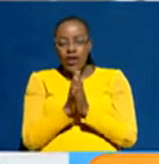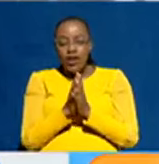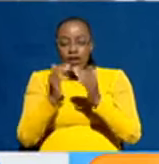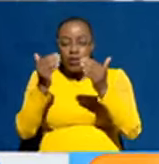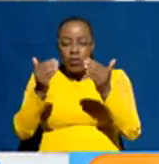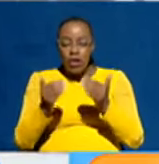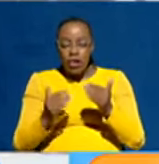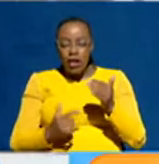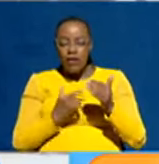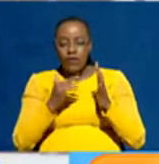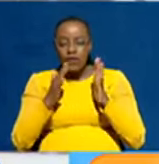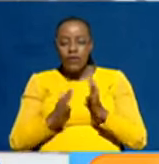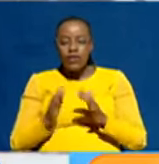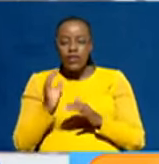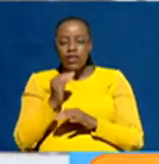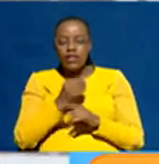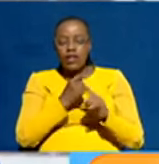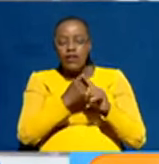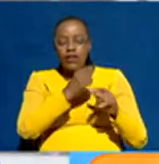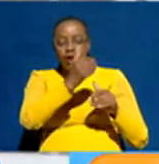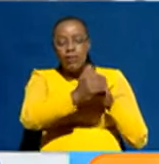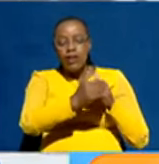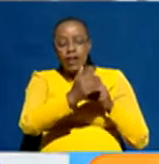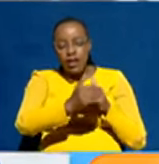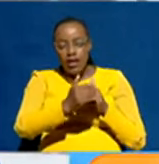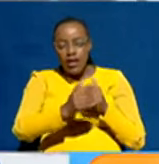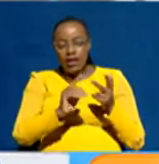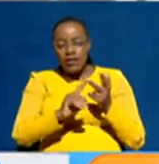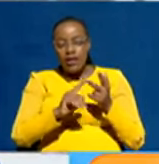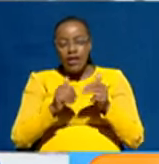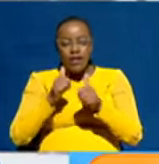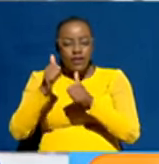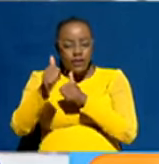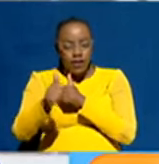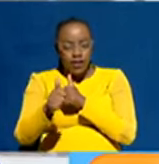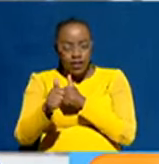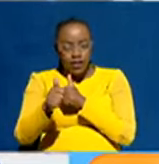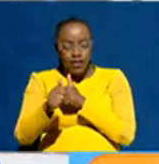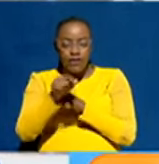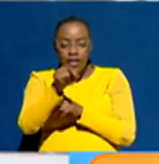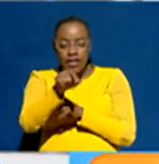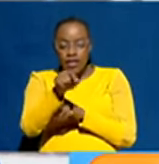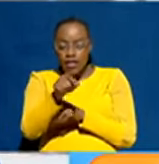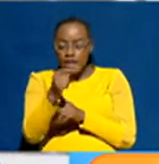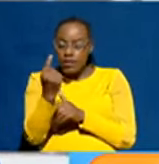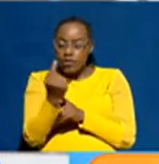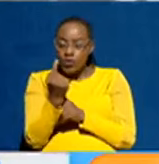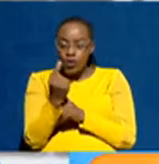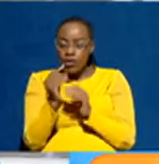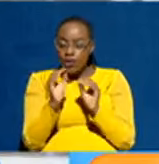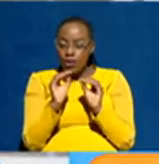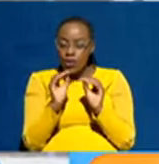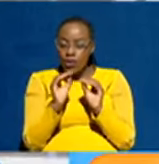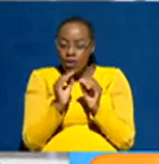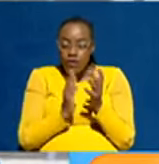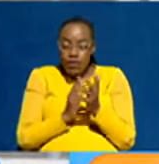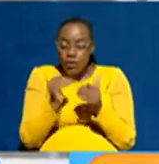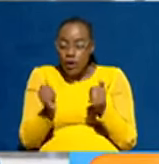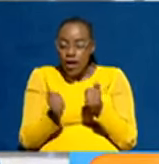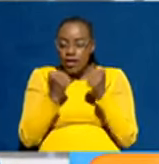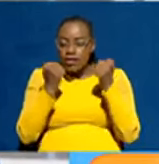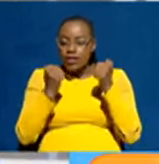welcome our visitors from near and far. This is not by